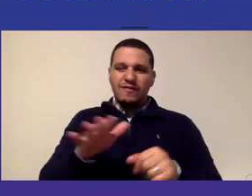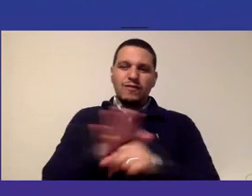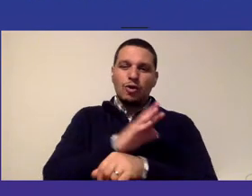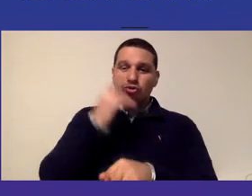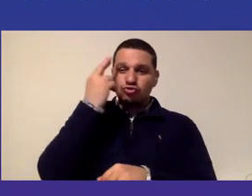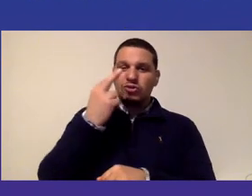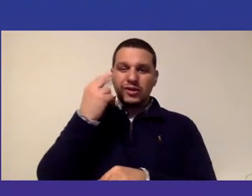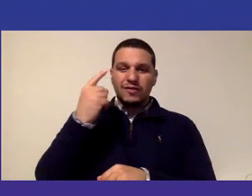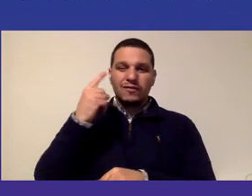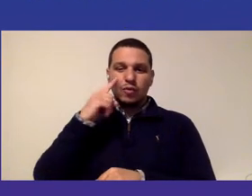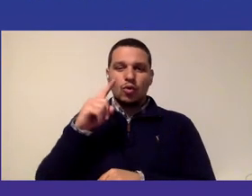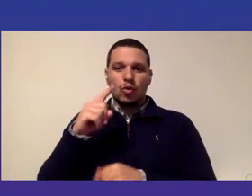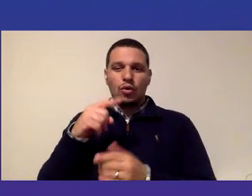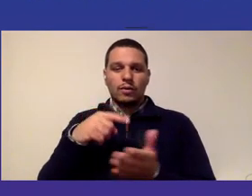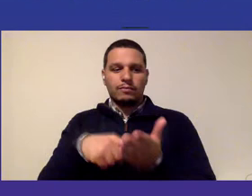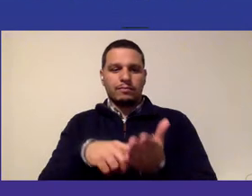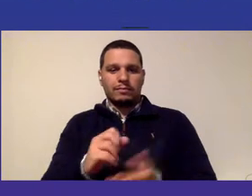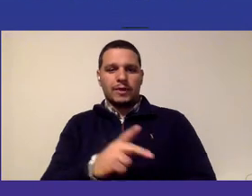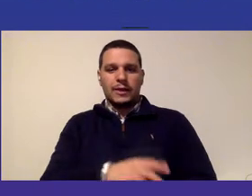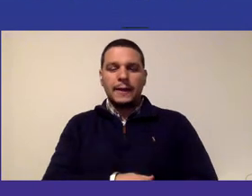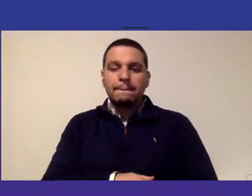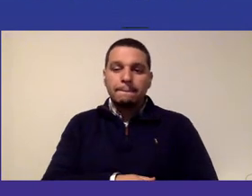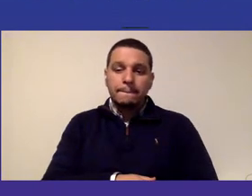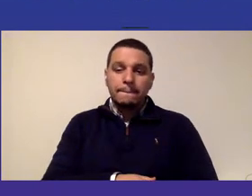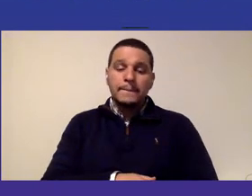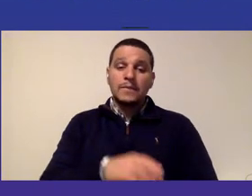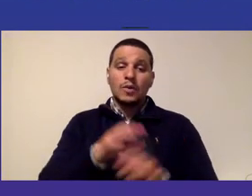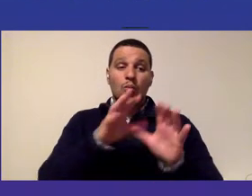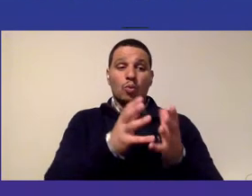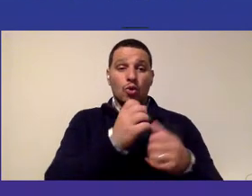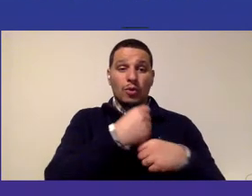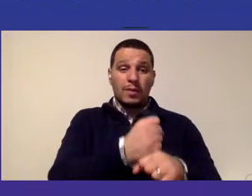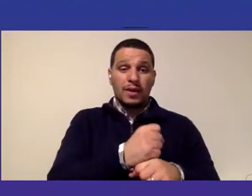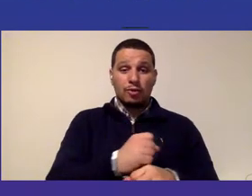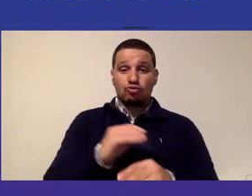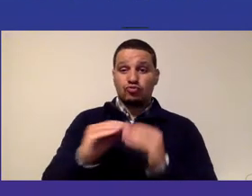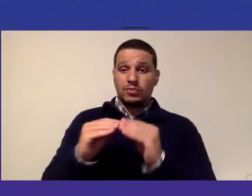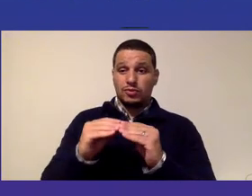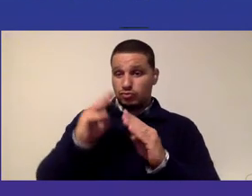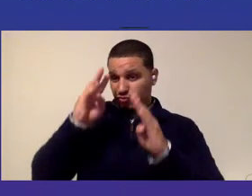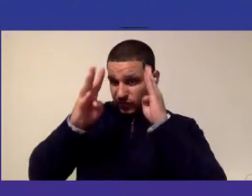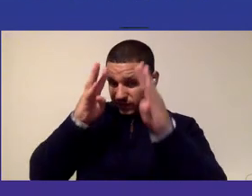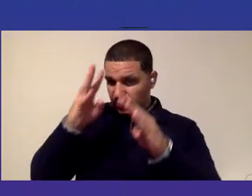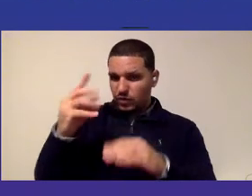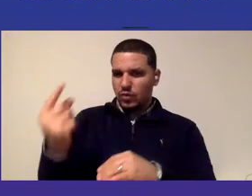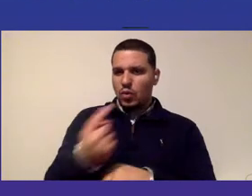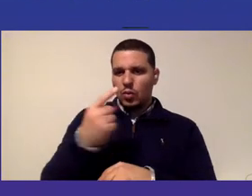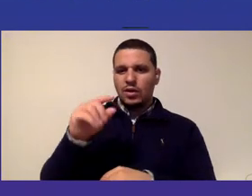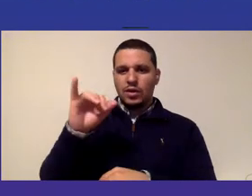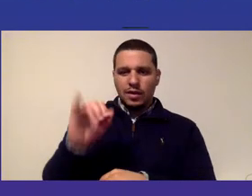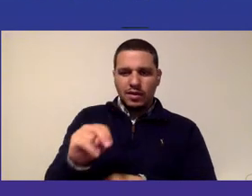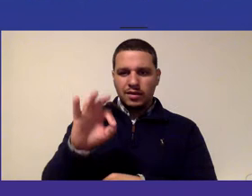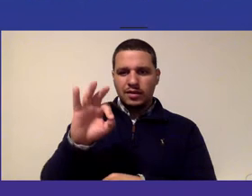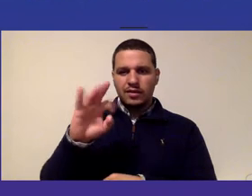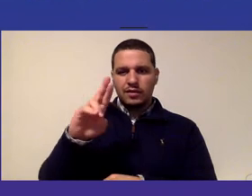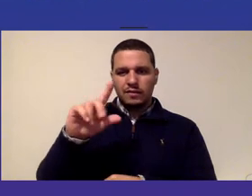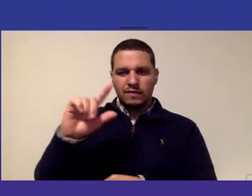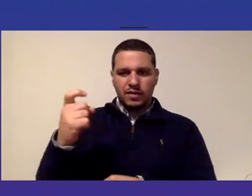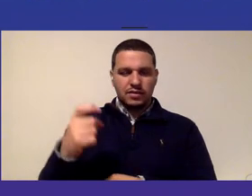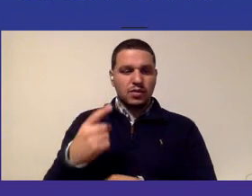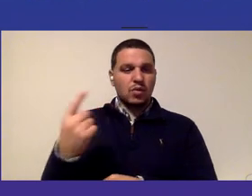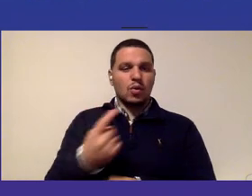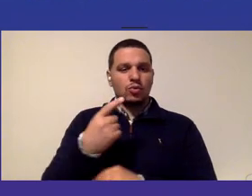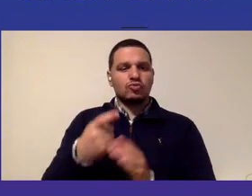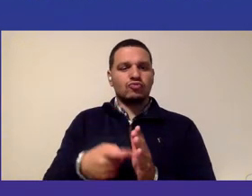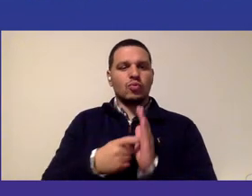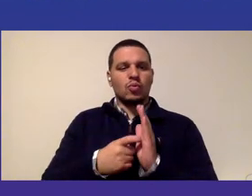reparations. Like world making, reparative creativity is always in flux and always requires